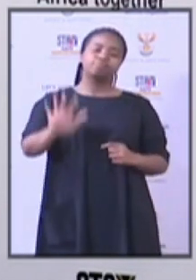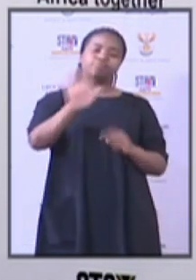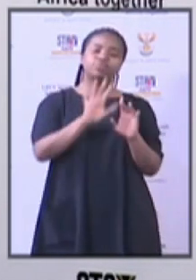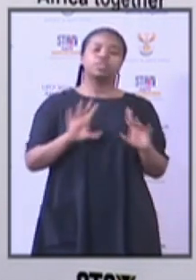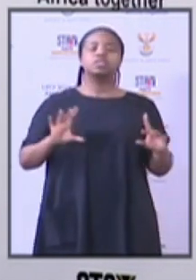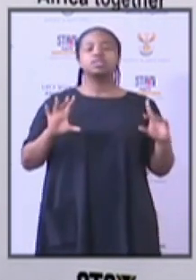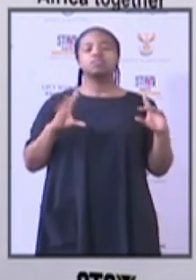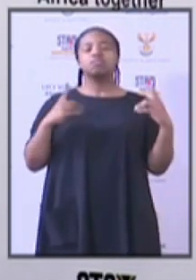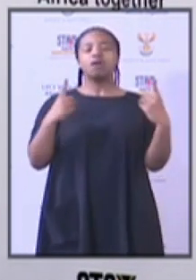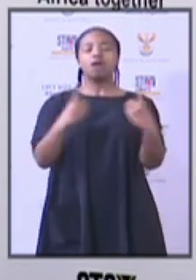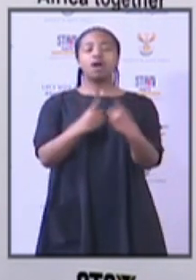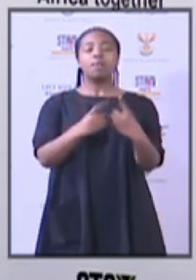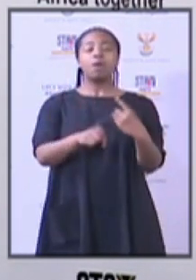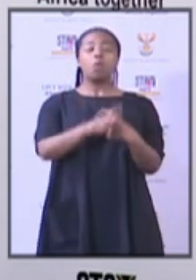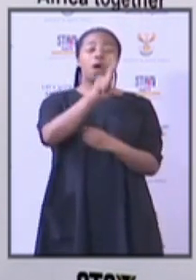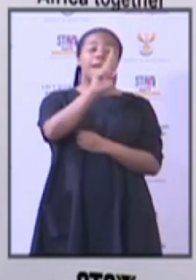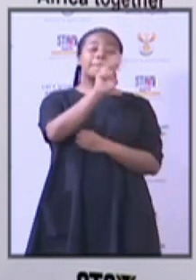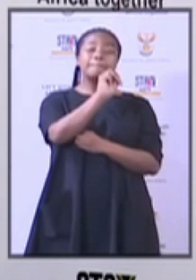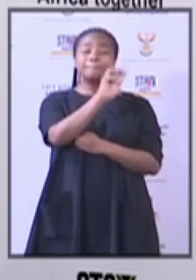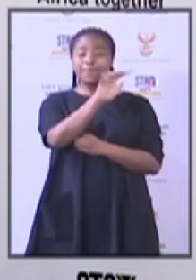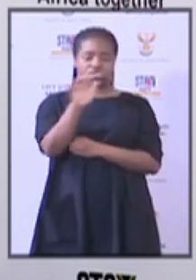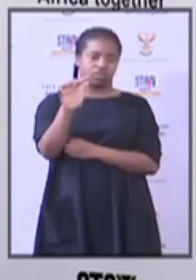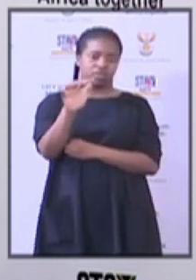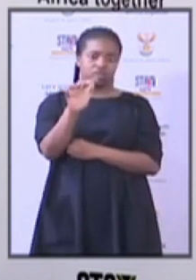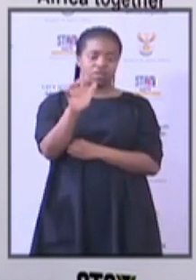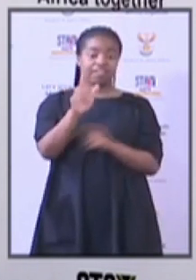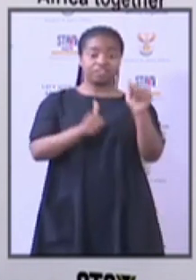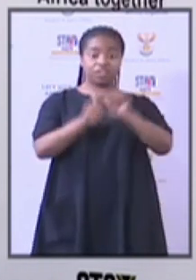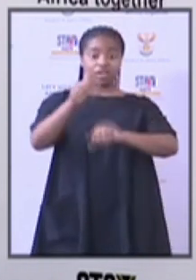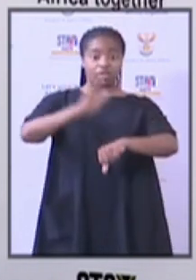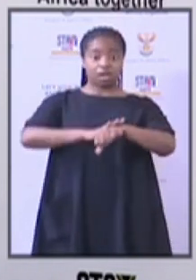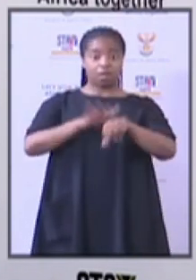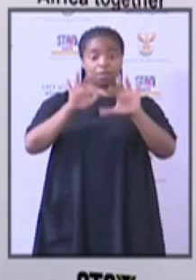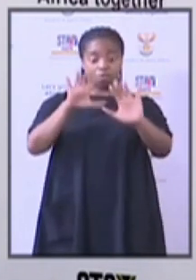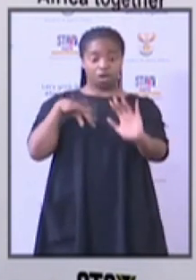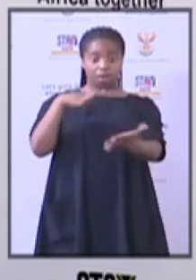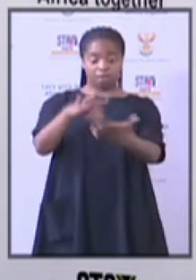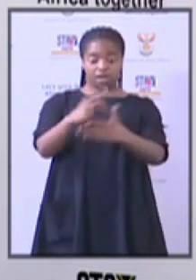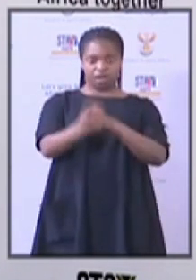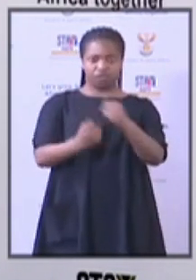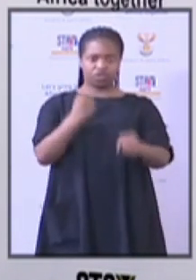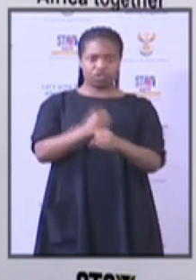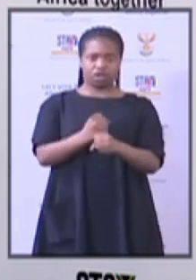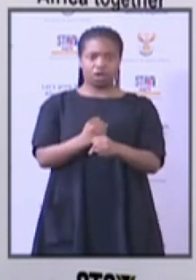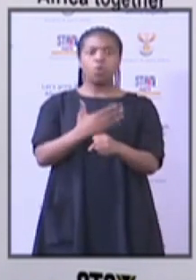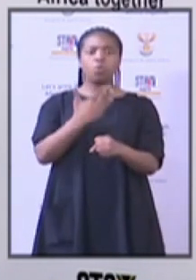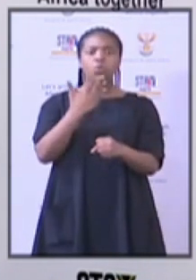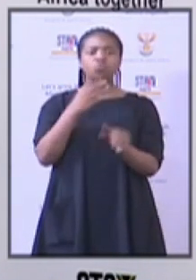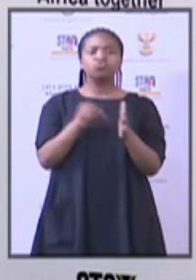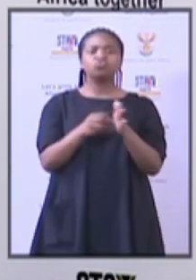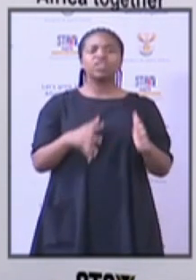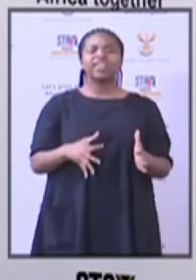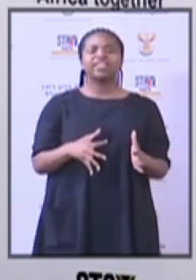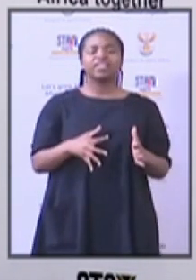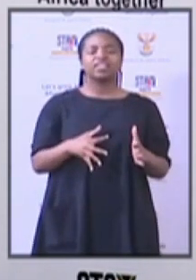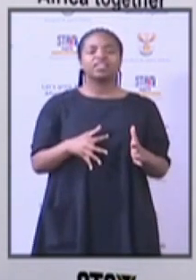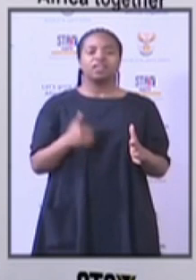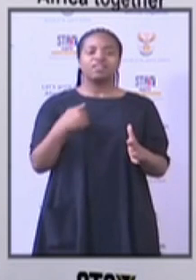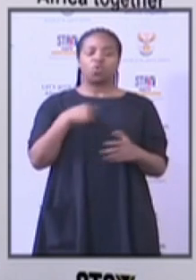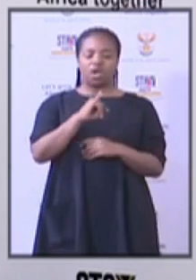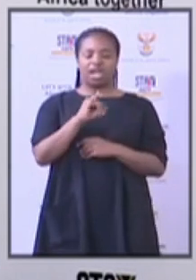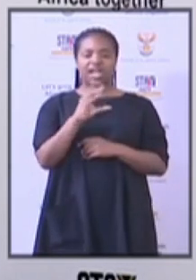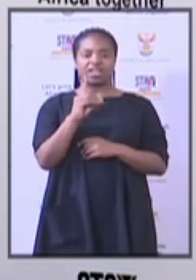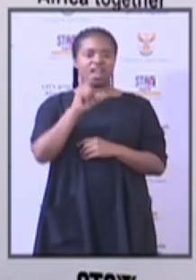department processes 1 million first-time applications a year, mostly from learners, for those who apply for